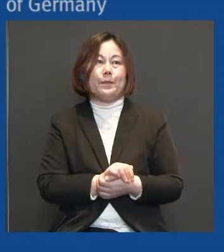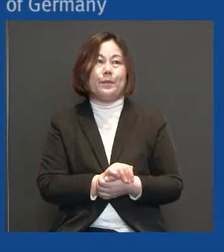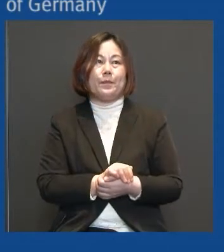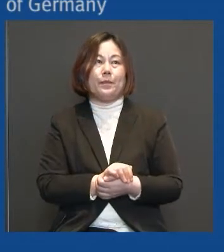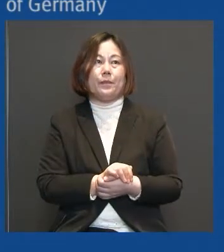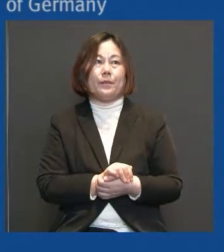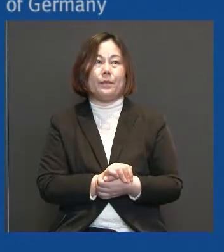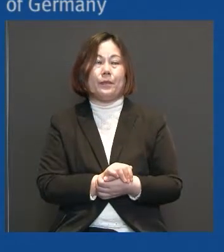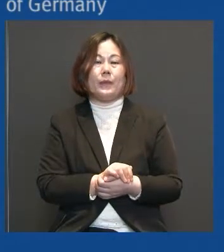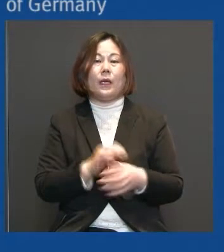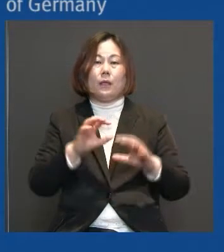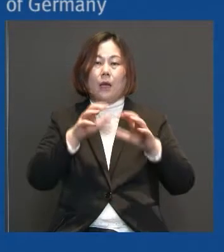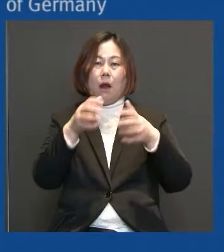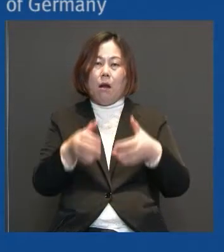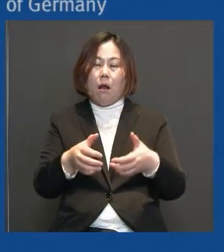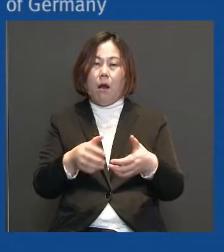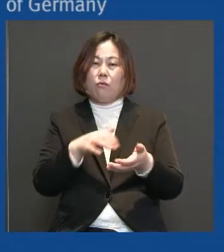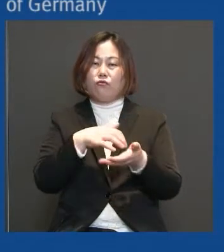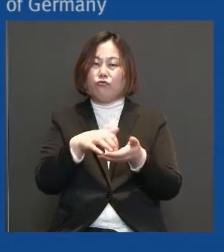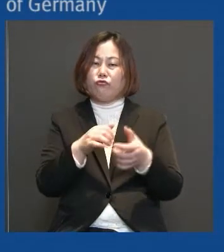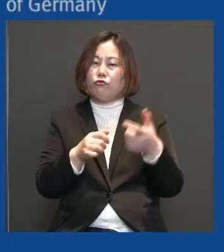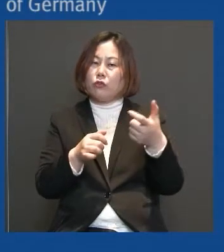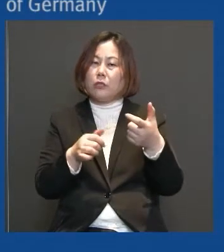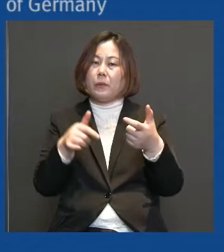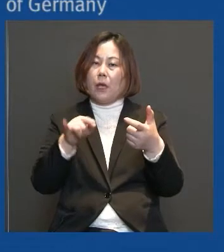Korea, and worldwide participated in the